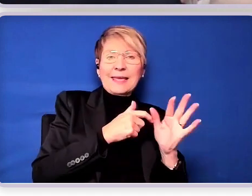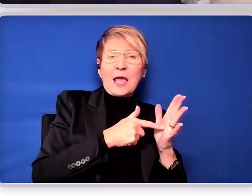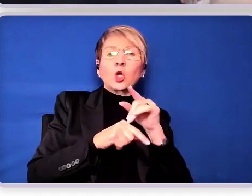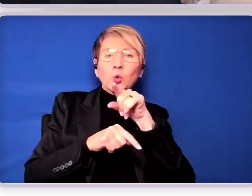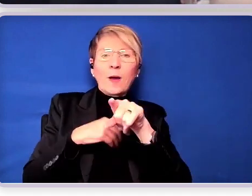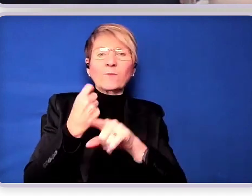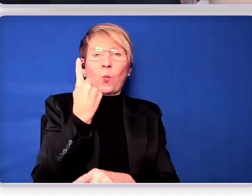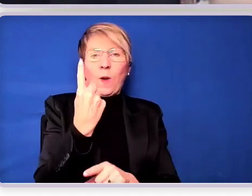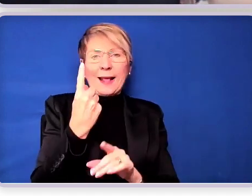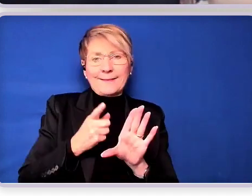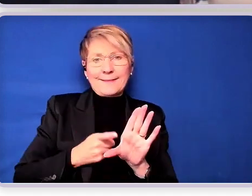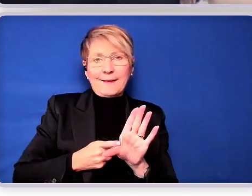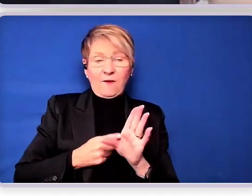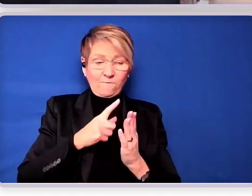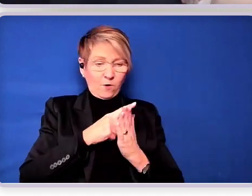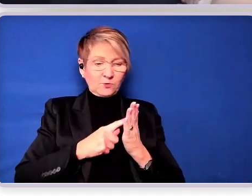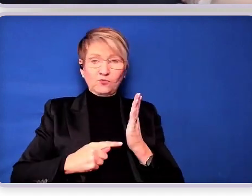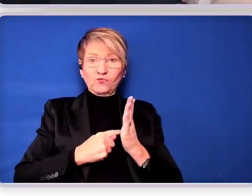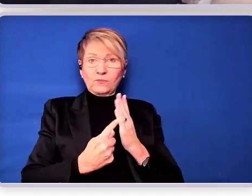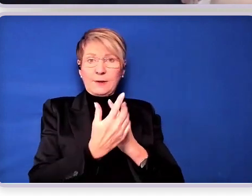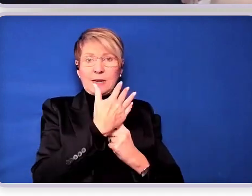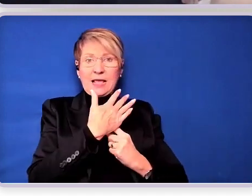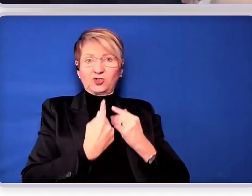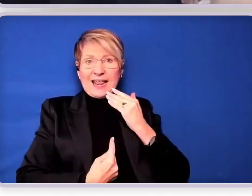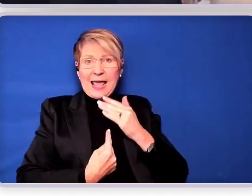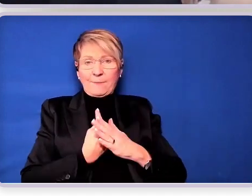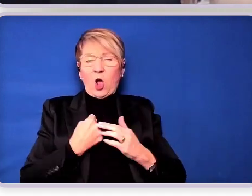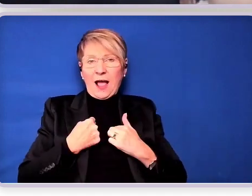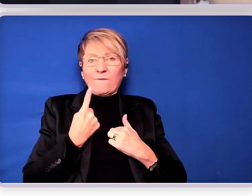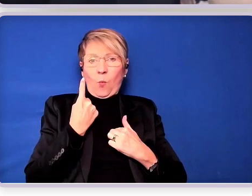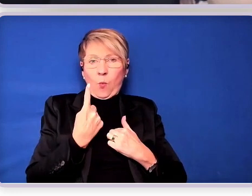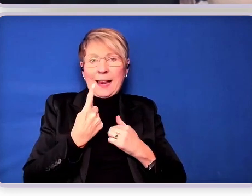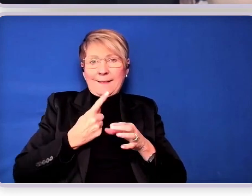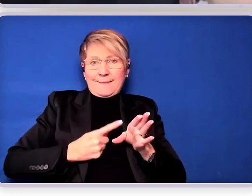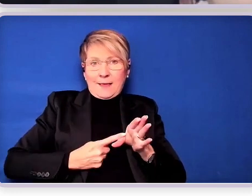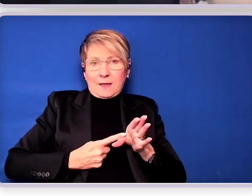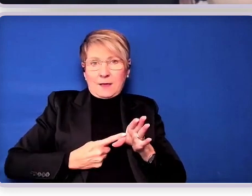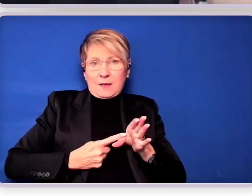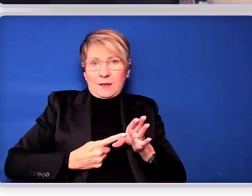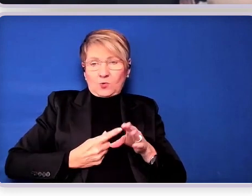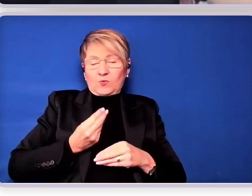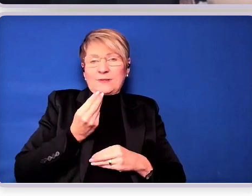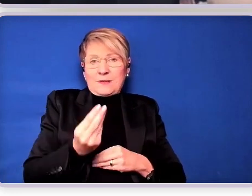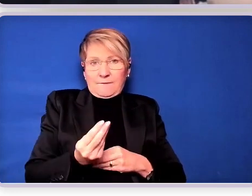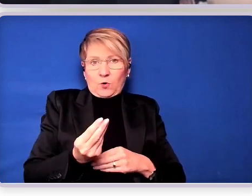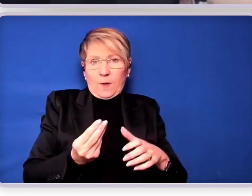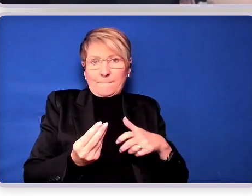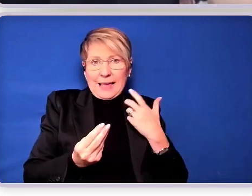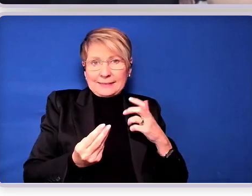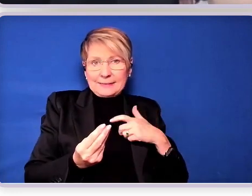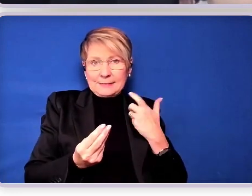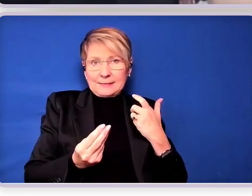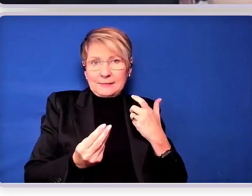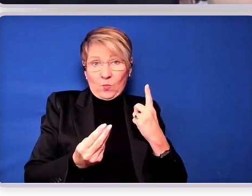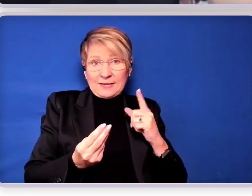discrimination occurs to make your complaint. But, if you've got a really good reason why, maybe you've